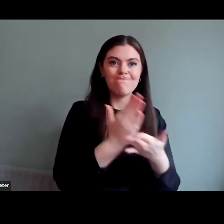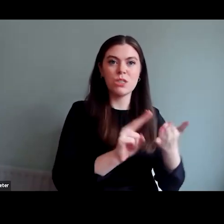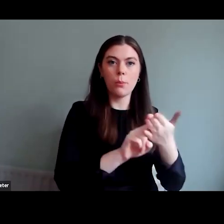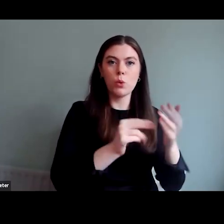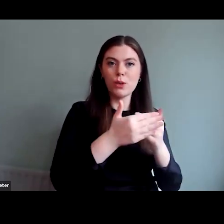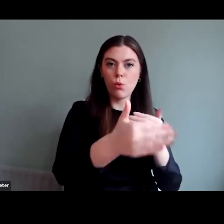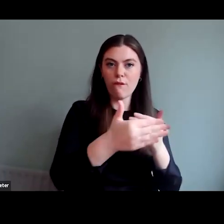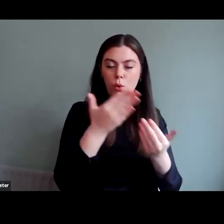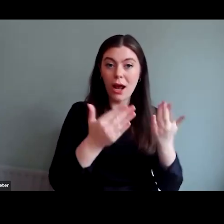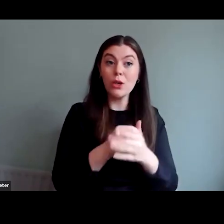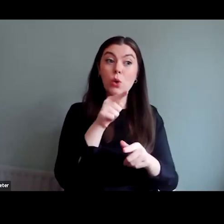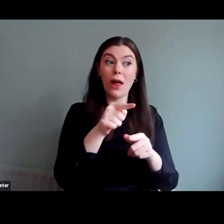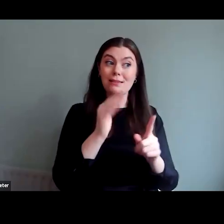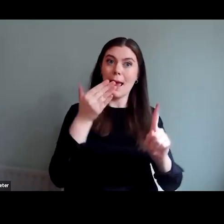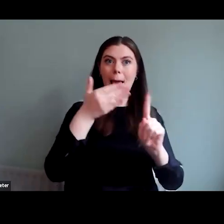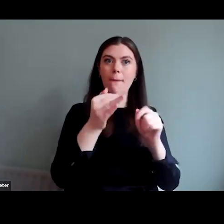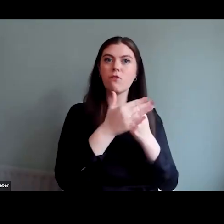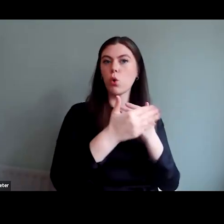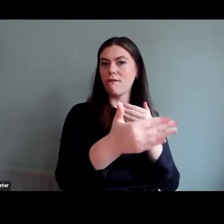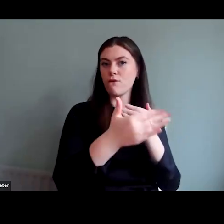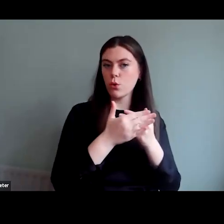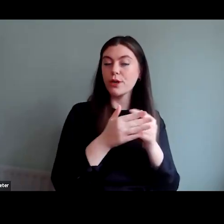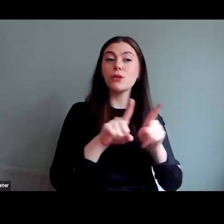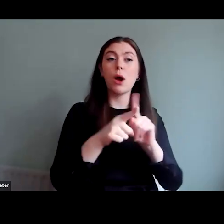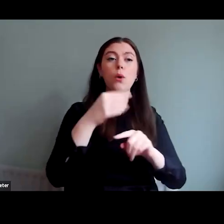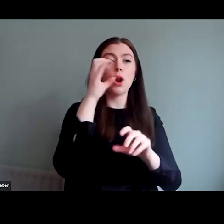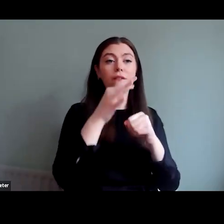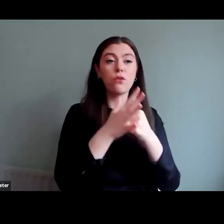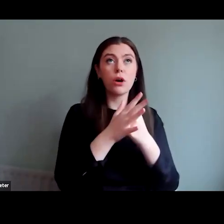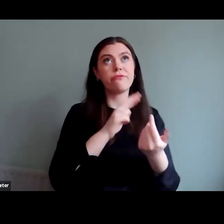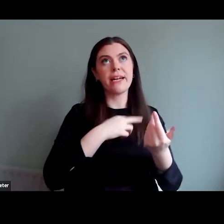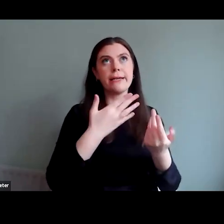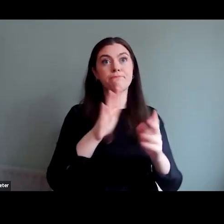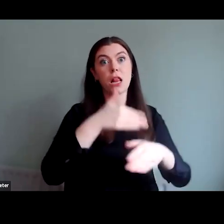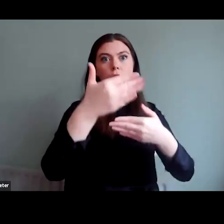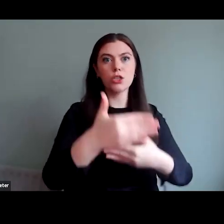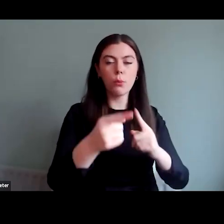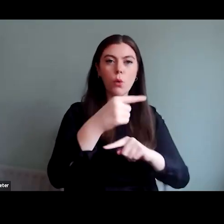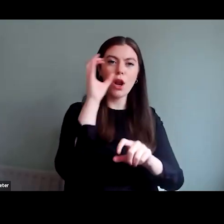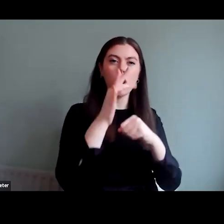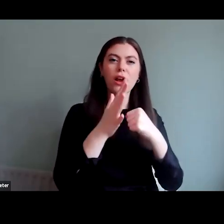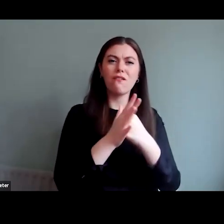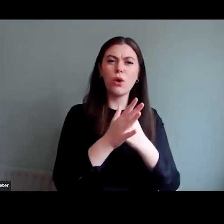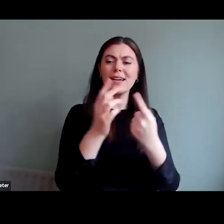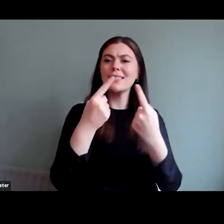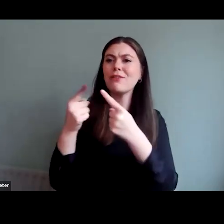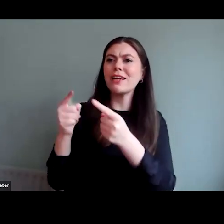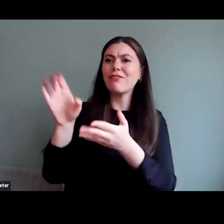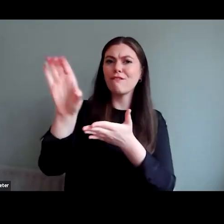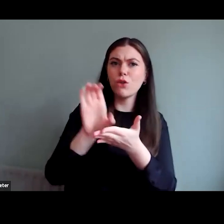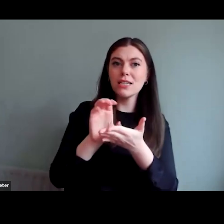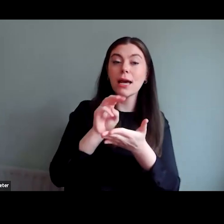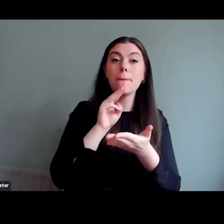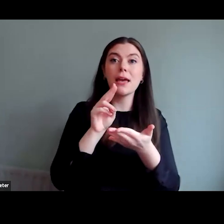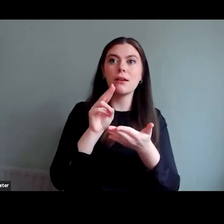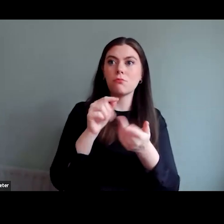So that's our hope, and we're looking for in an ongoing way, looking for other sources of funding to be able to enable us to